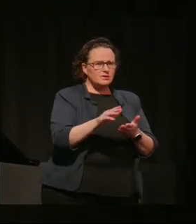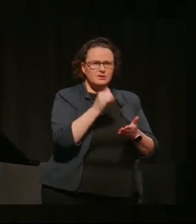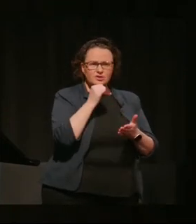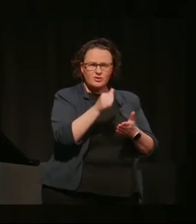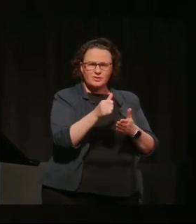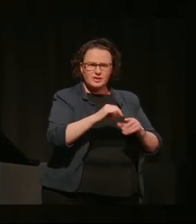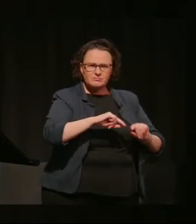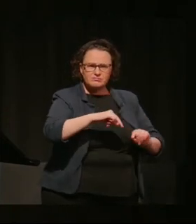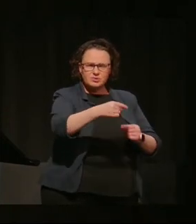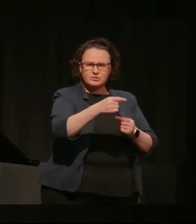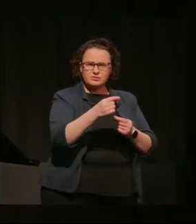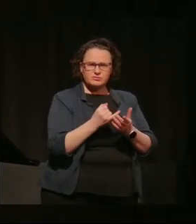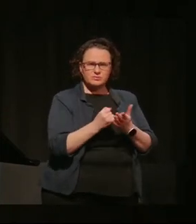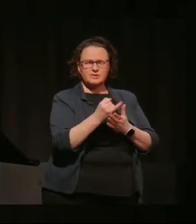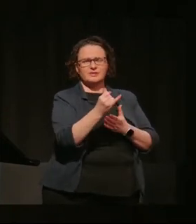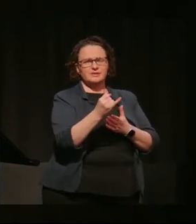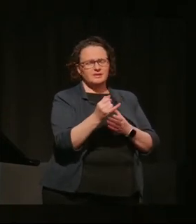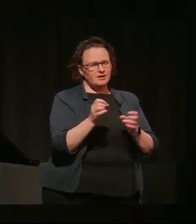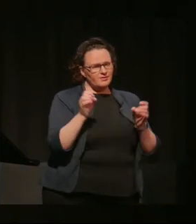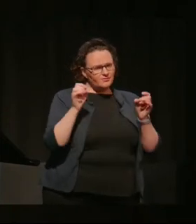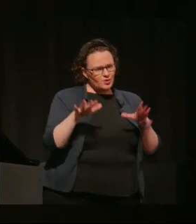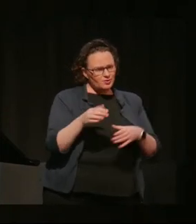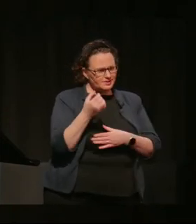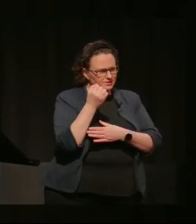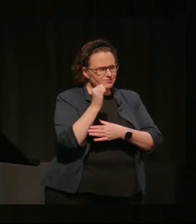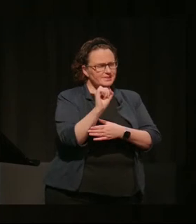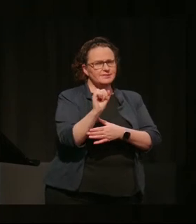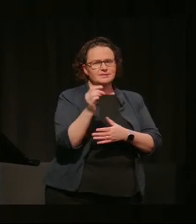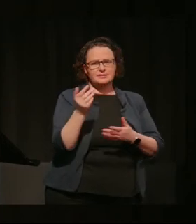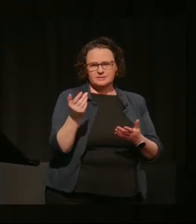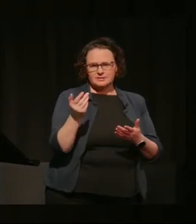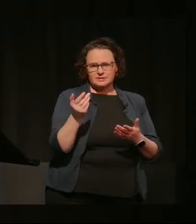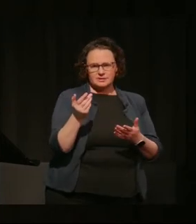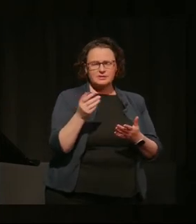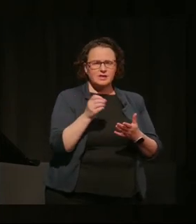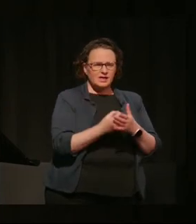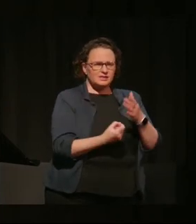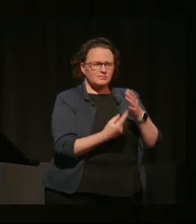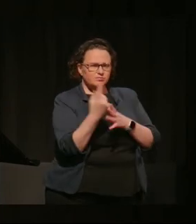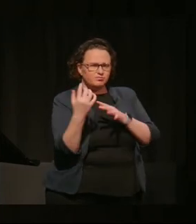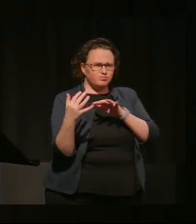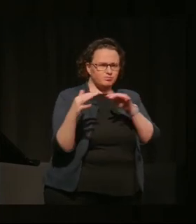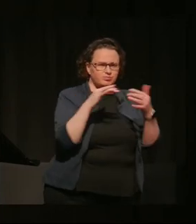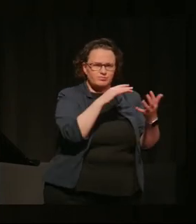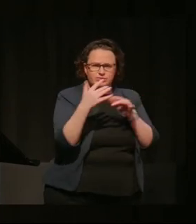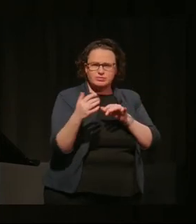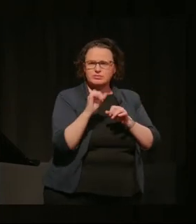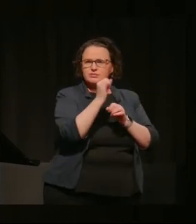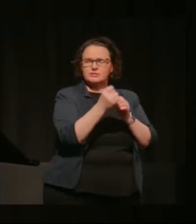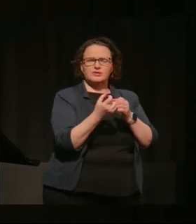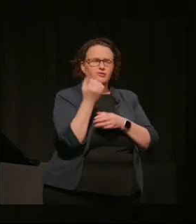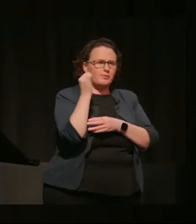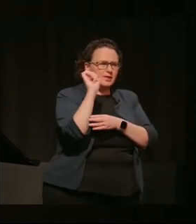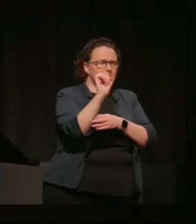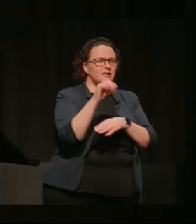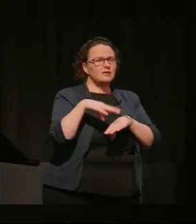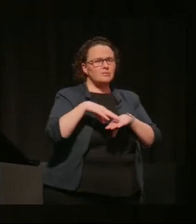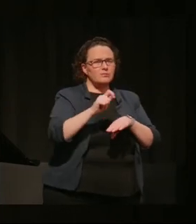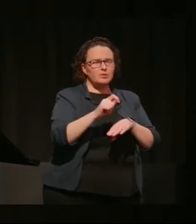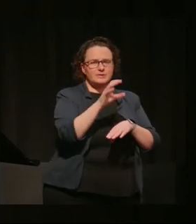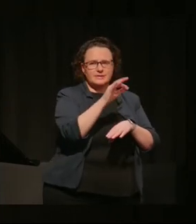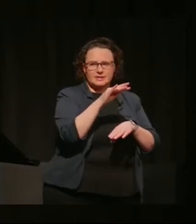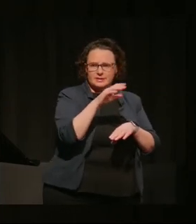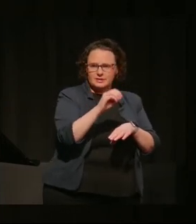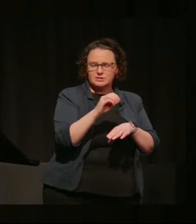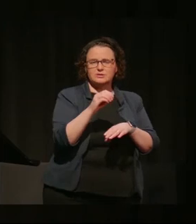resist? Of course they resisted. There were insurrections, revolts, and rebellions in most of the ghettos,